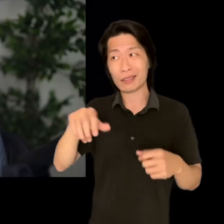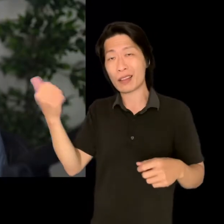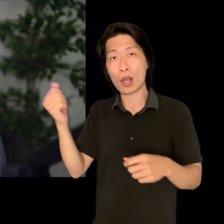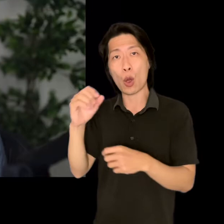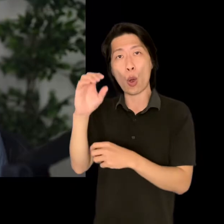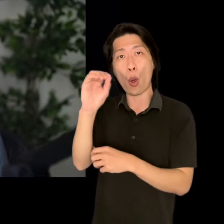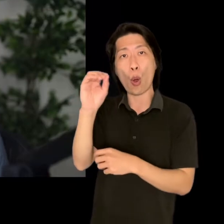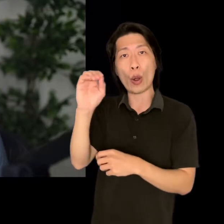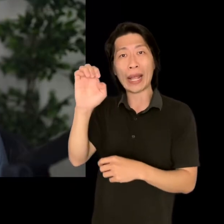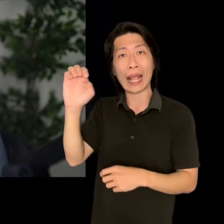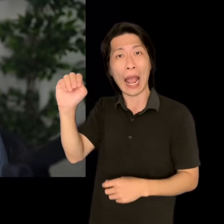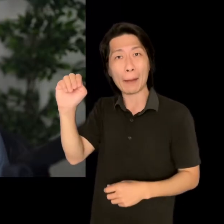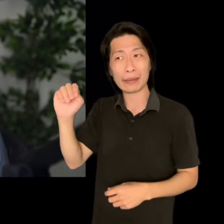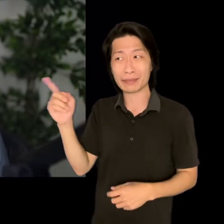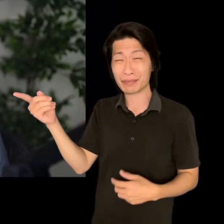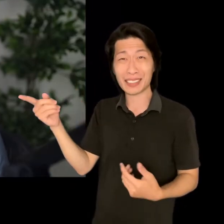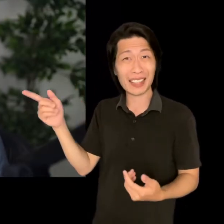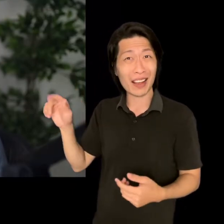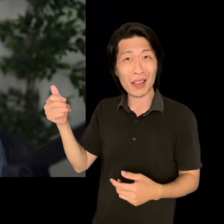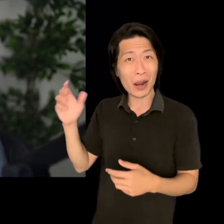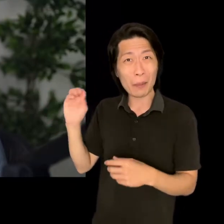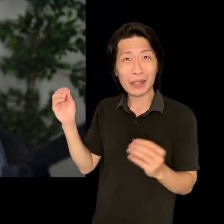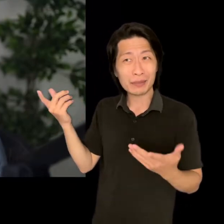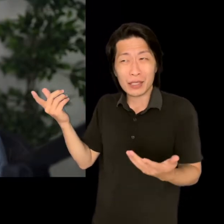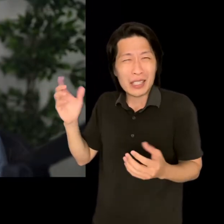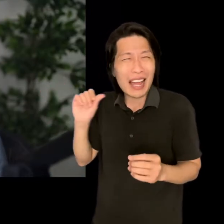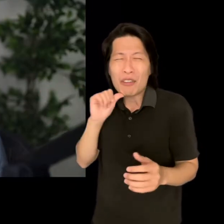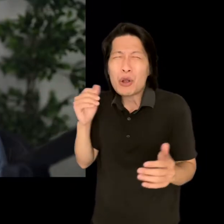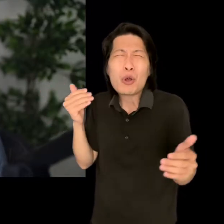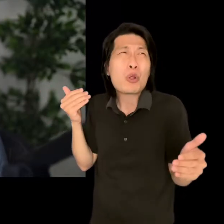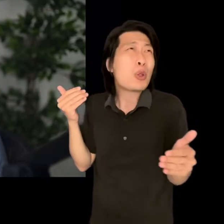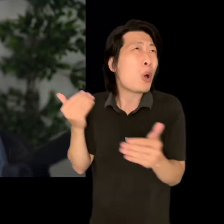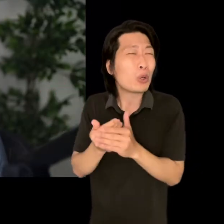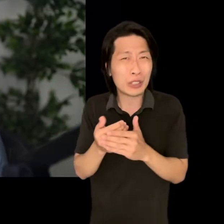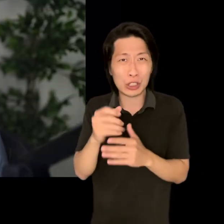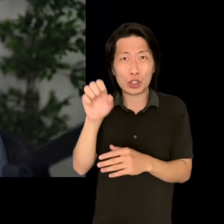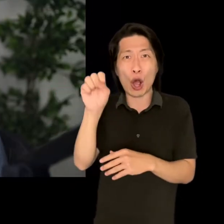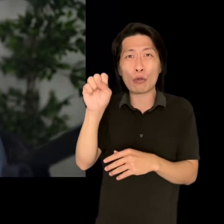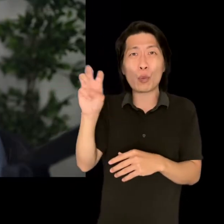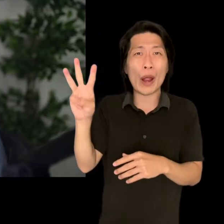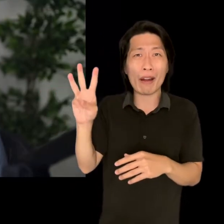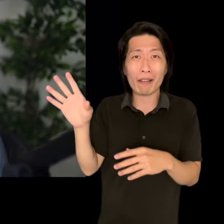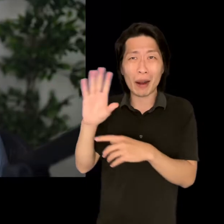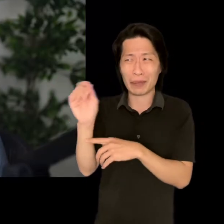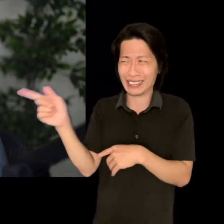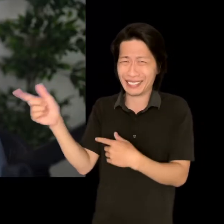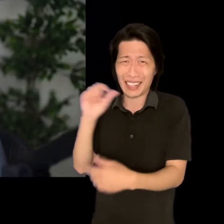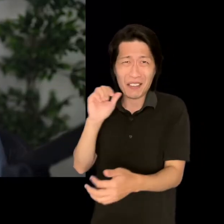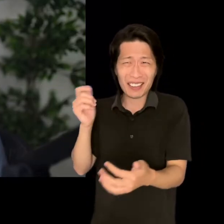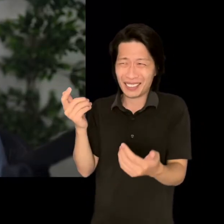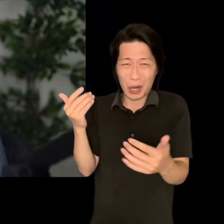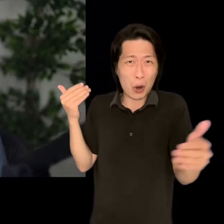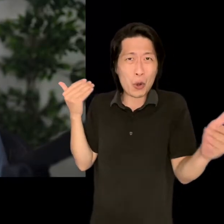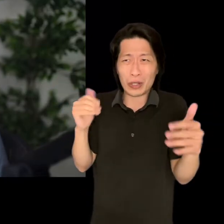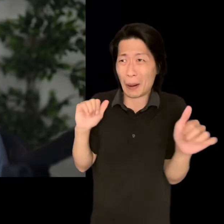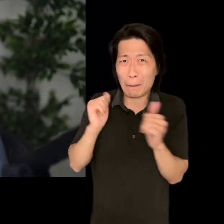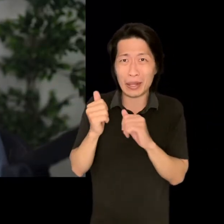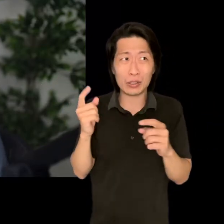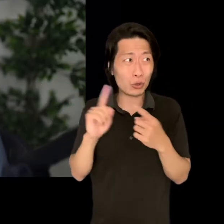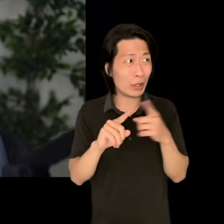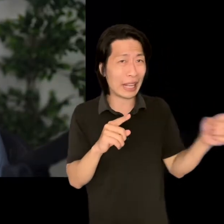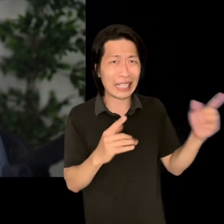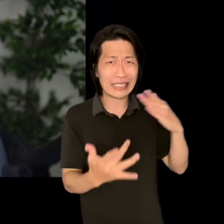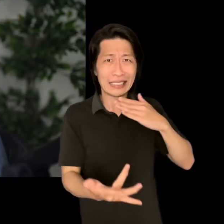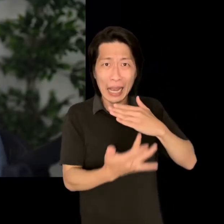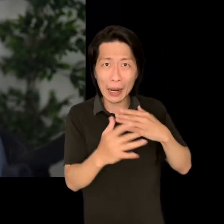leader in autonomous driving. And the OEMs, they have a big problem because they're not even close to being a software company or being